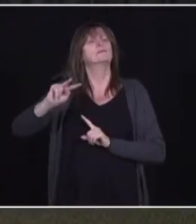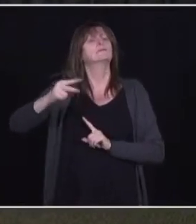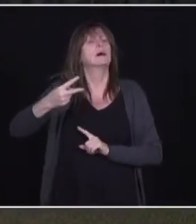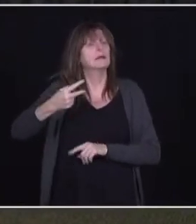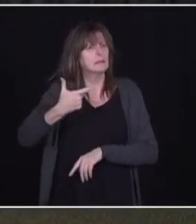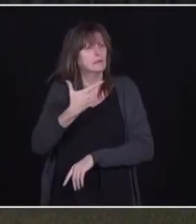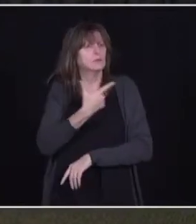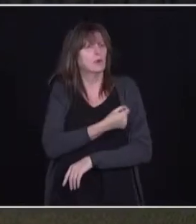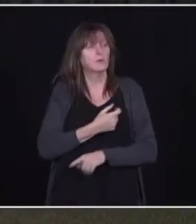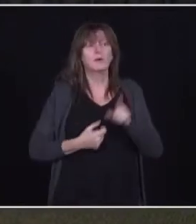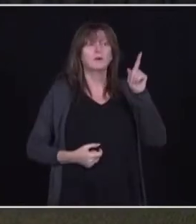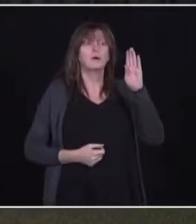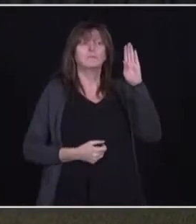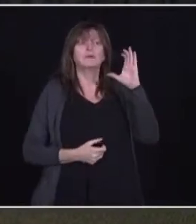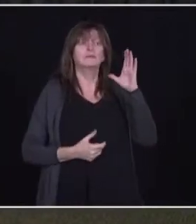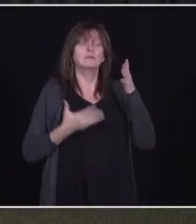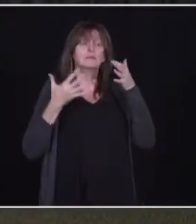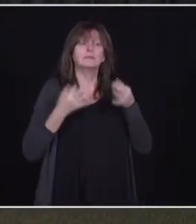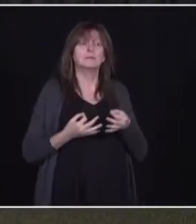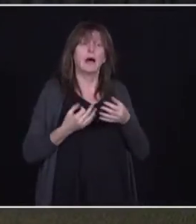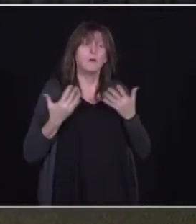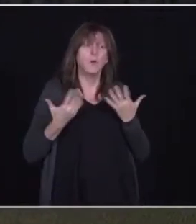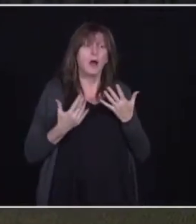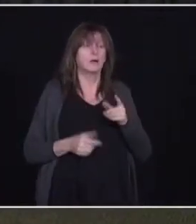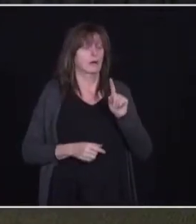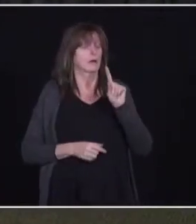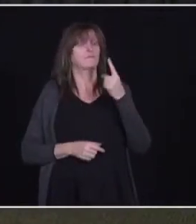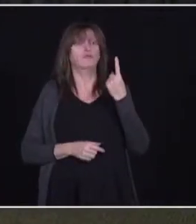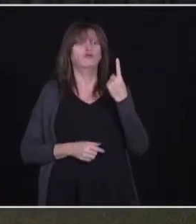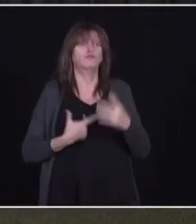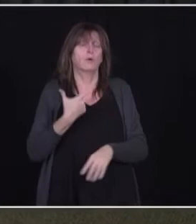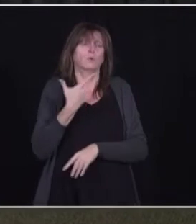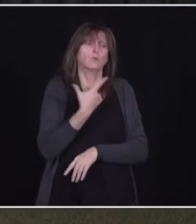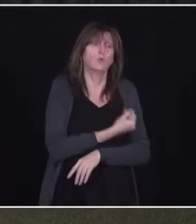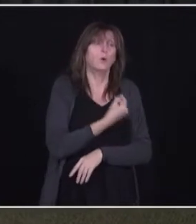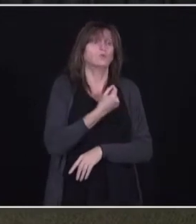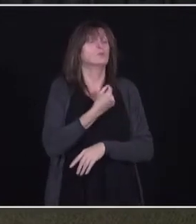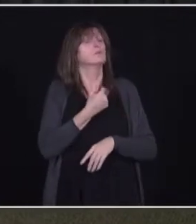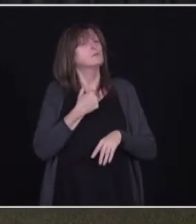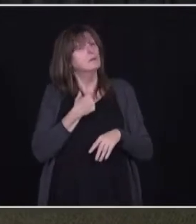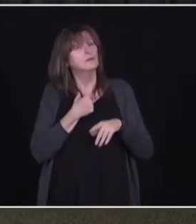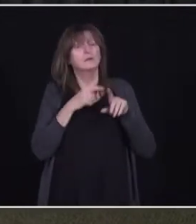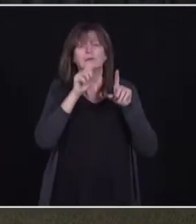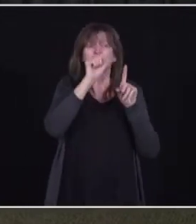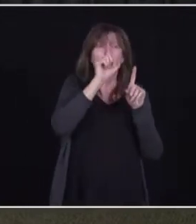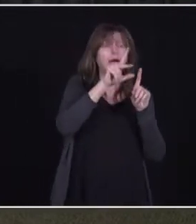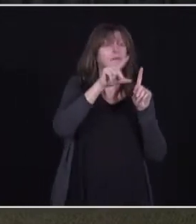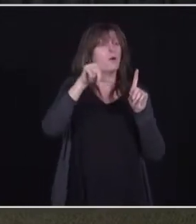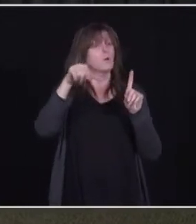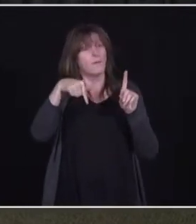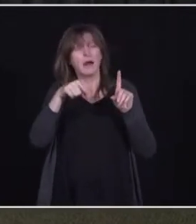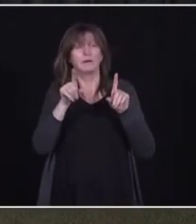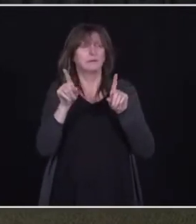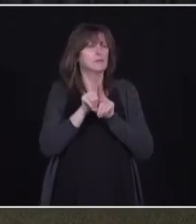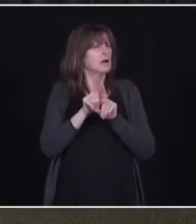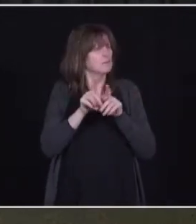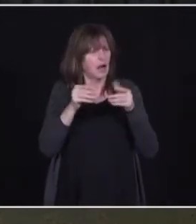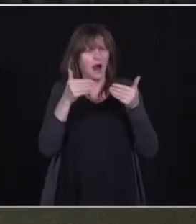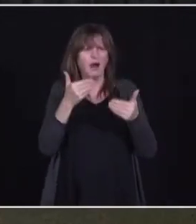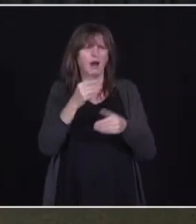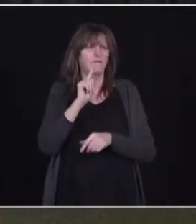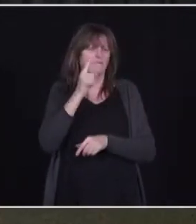Neither is Quebec. It's maxing out on first doses. Neither is Saskatchewan. It's maxing out on first doses. So I'm not sure who's this for, Minister Elliott, Premier